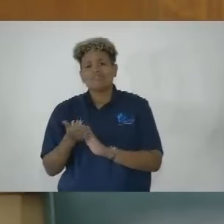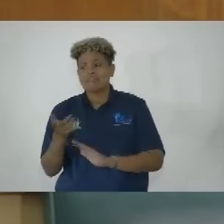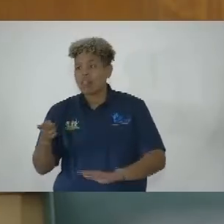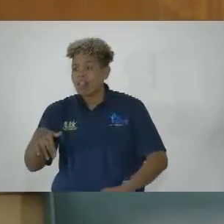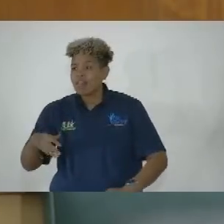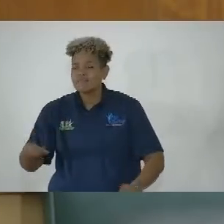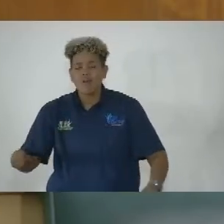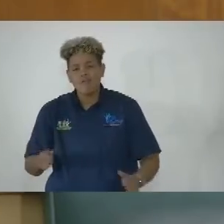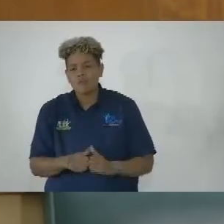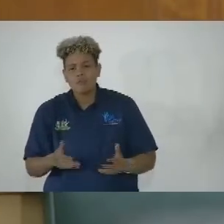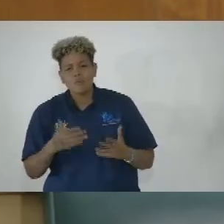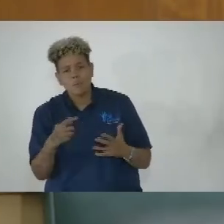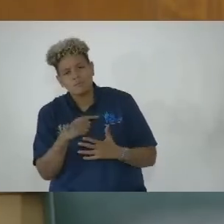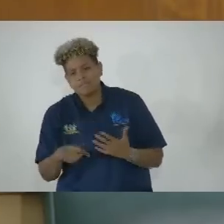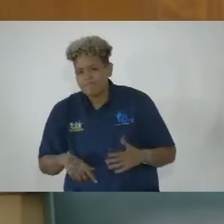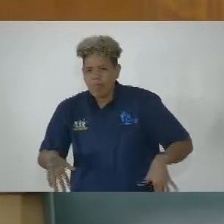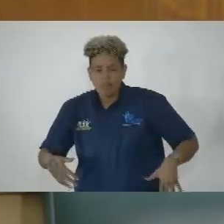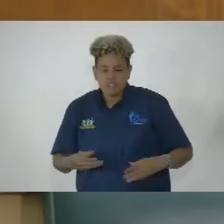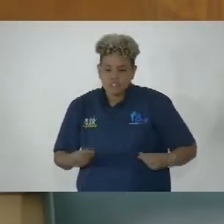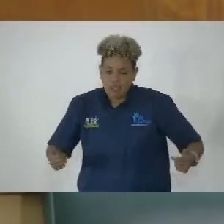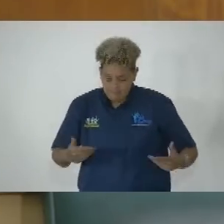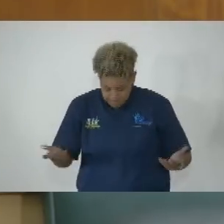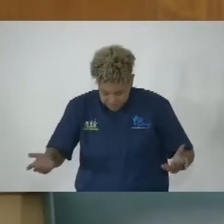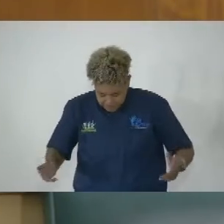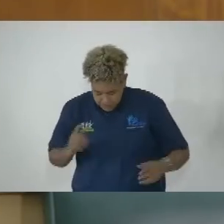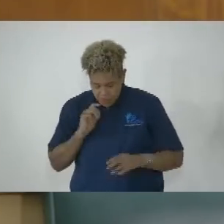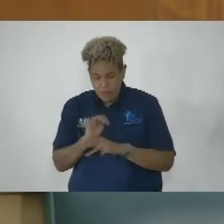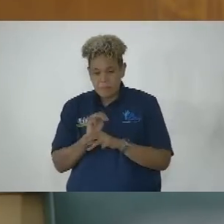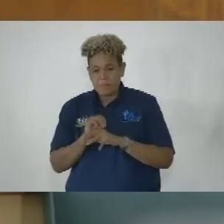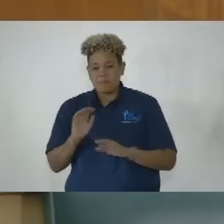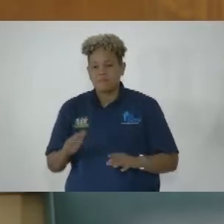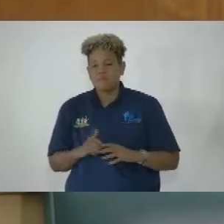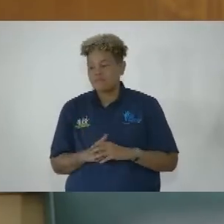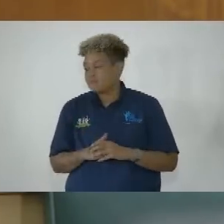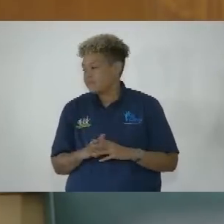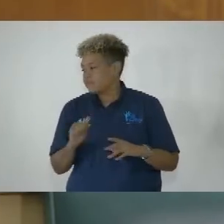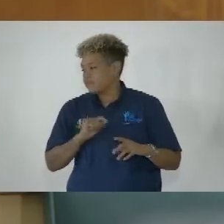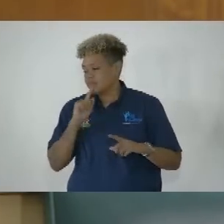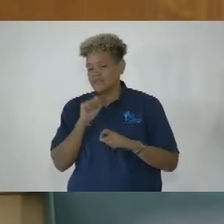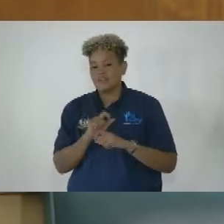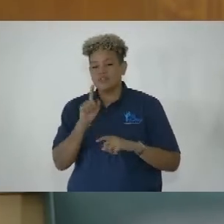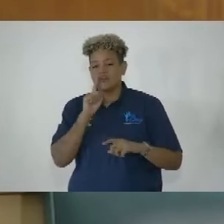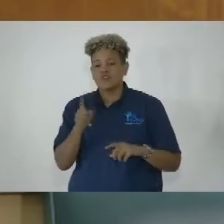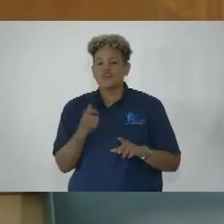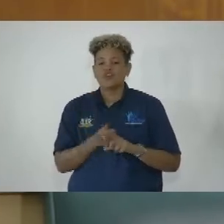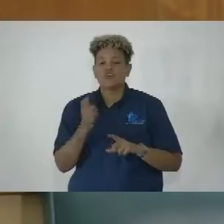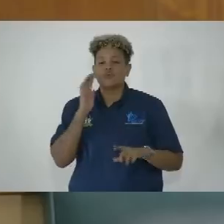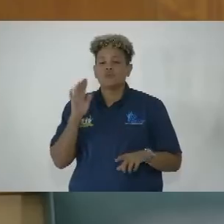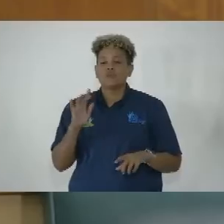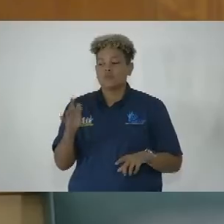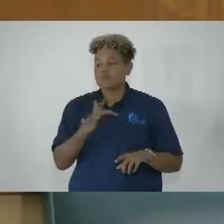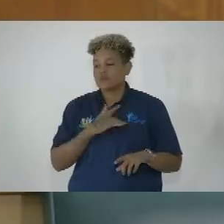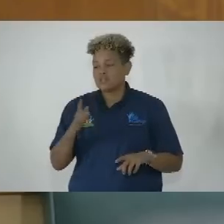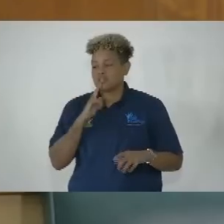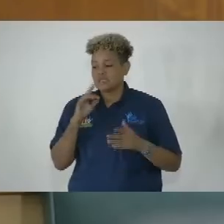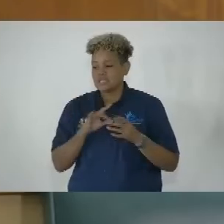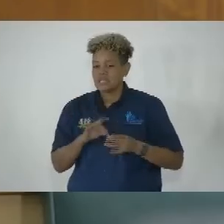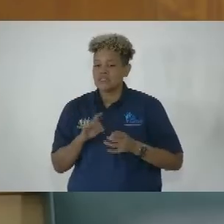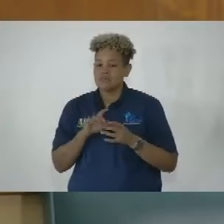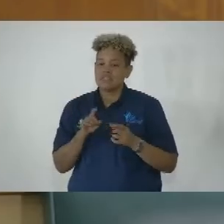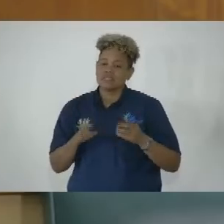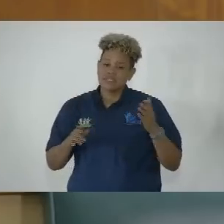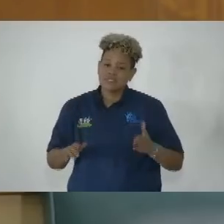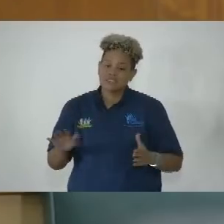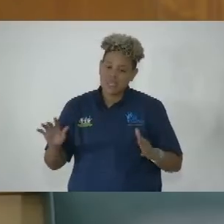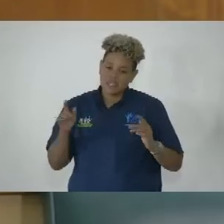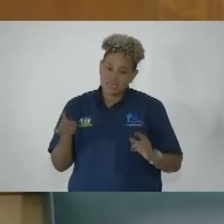with these proposals. So, Minister, I'm quite sure that you will appreciate the sentiment on this side